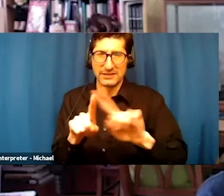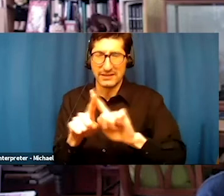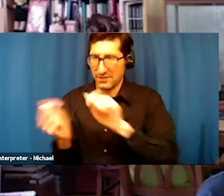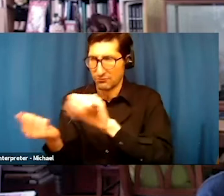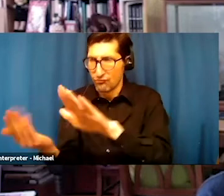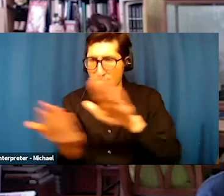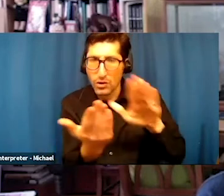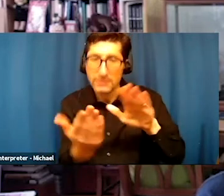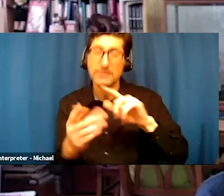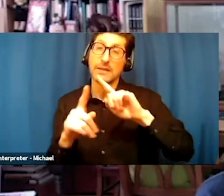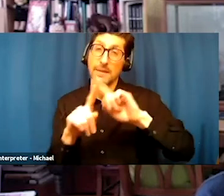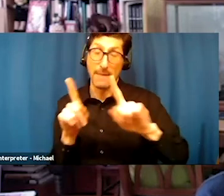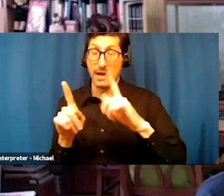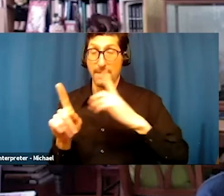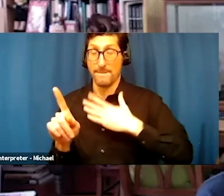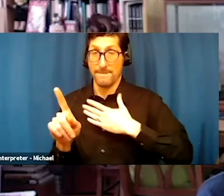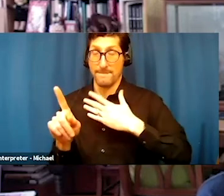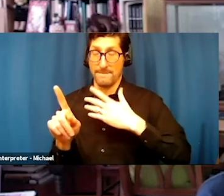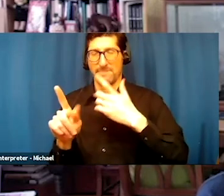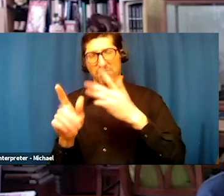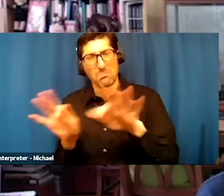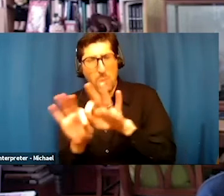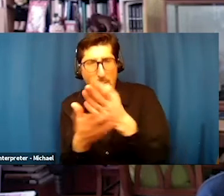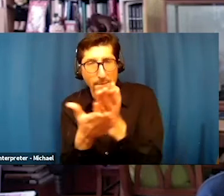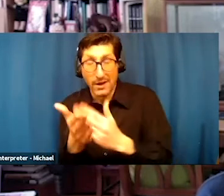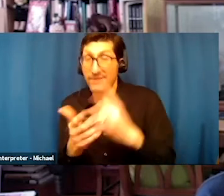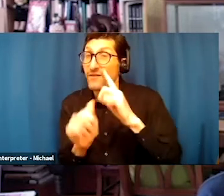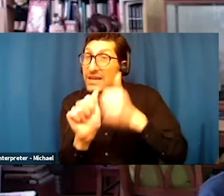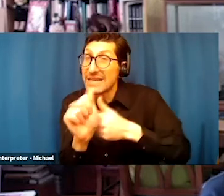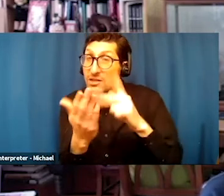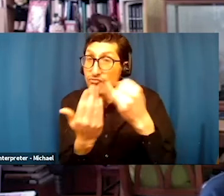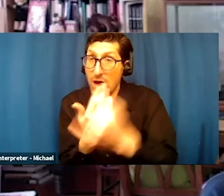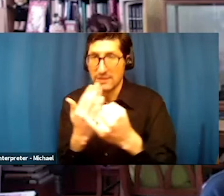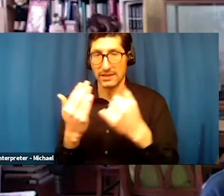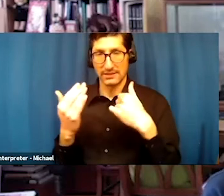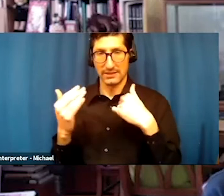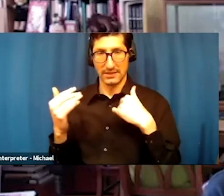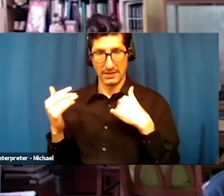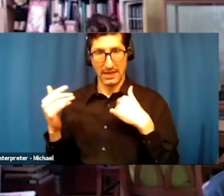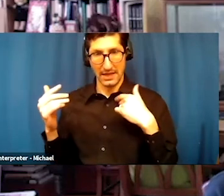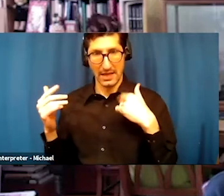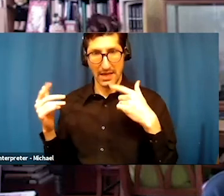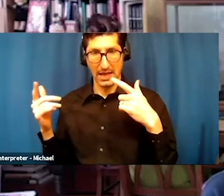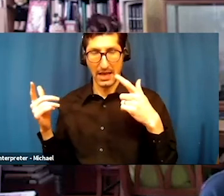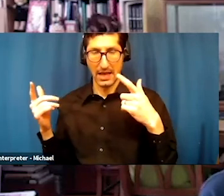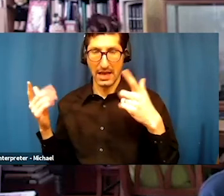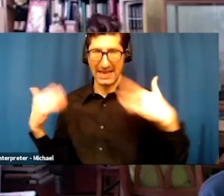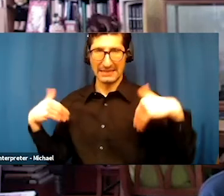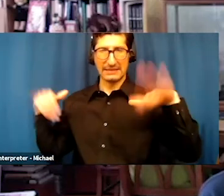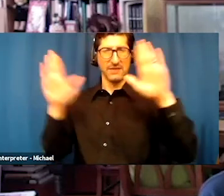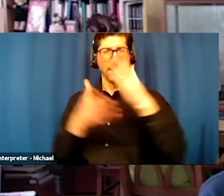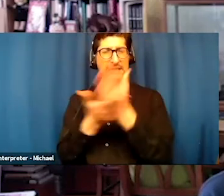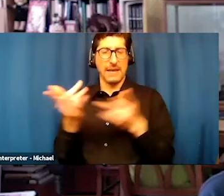main thing is that in each project, there's been a way of me ceding control partly or wholly